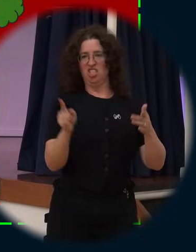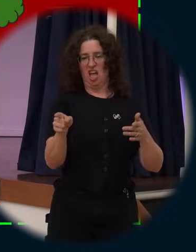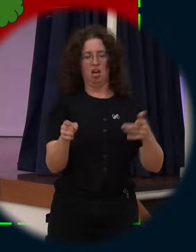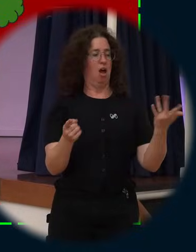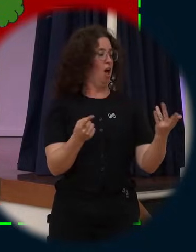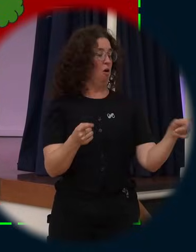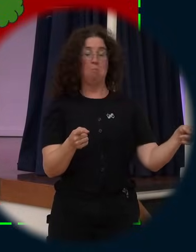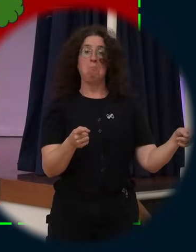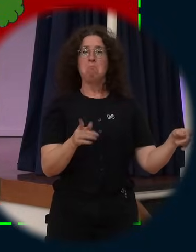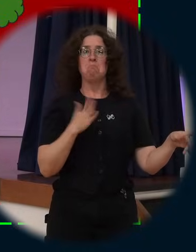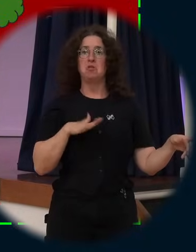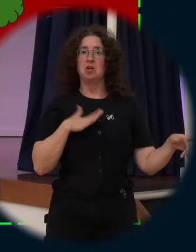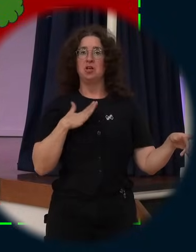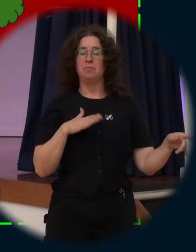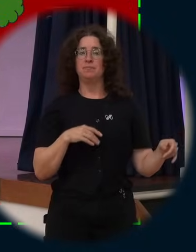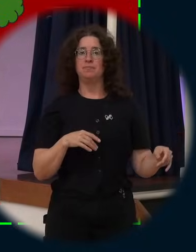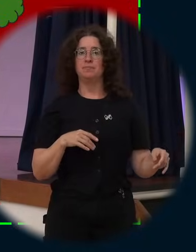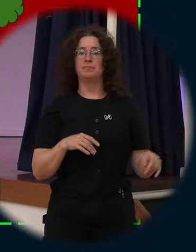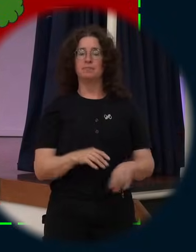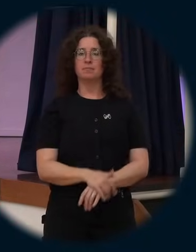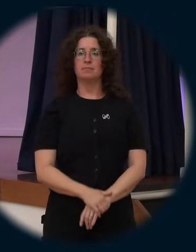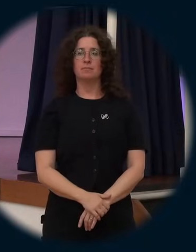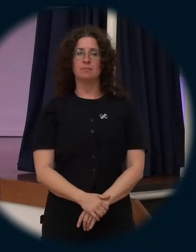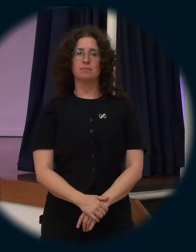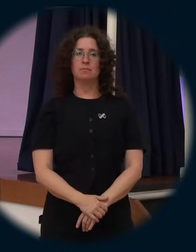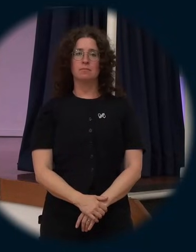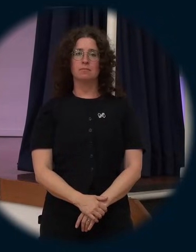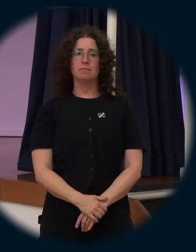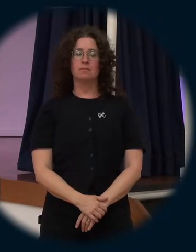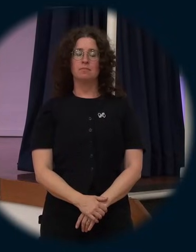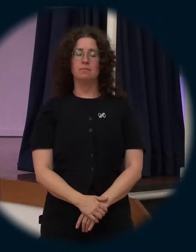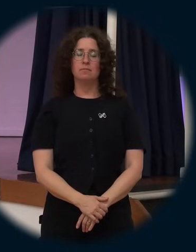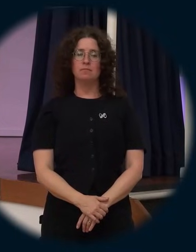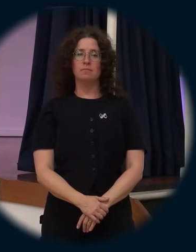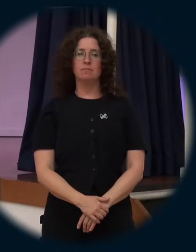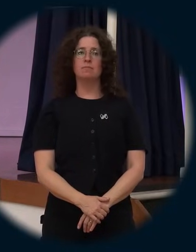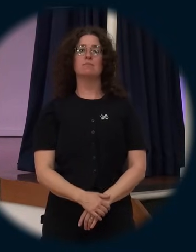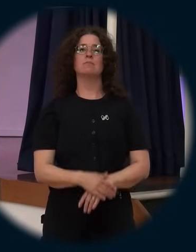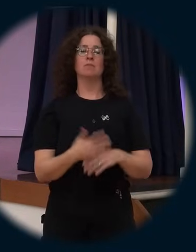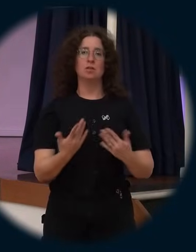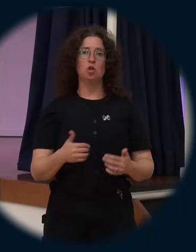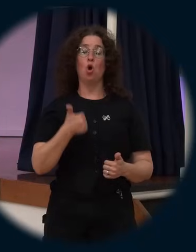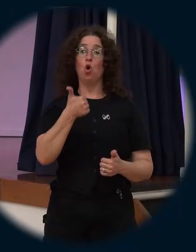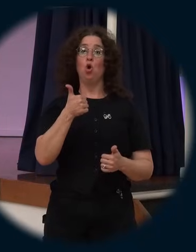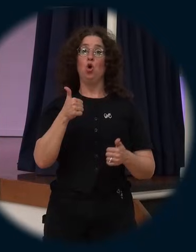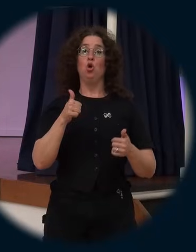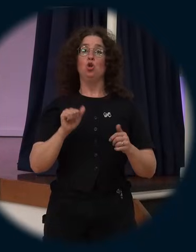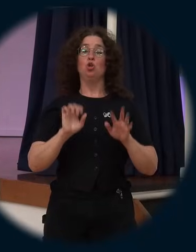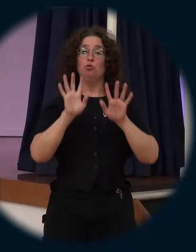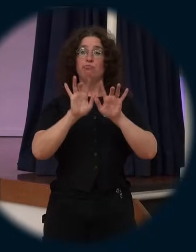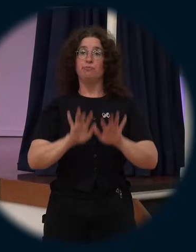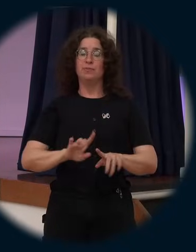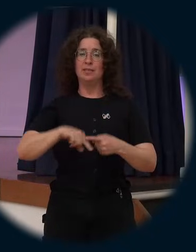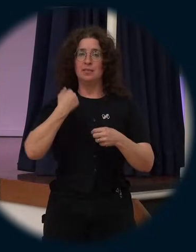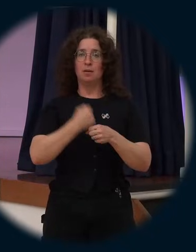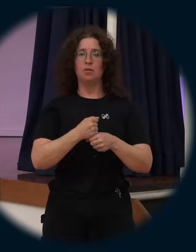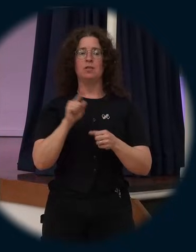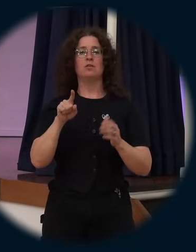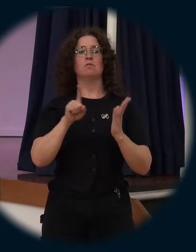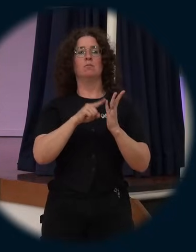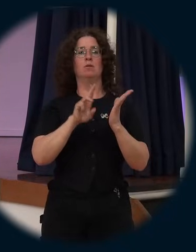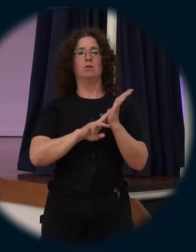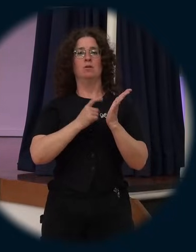of the save file. We can stream them in and out. So some very quick code examples from Unreal Engine. This is just Unreal Engine